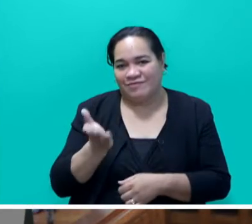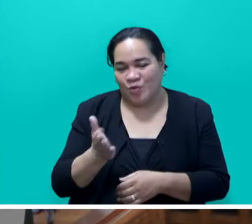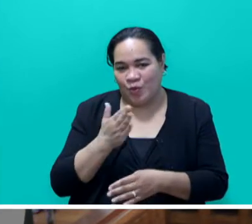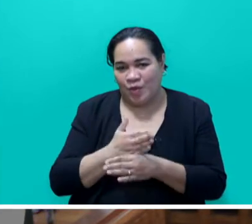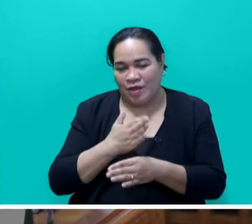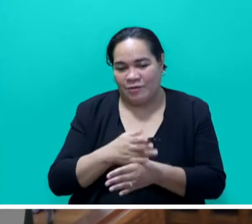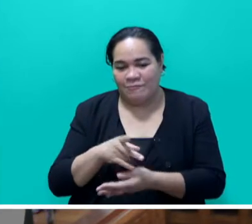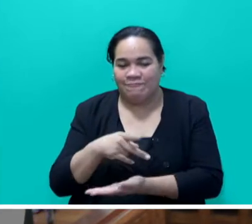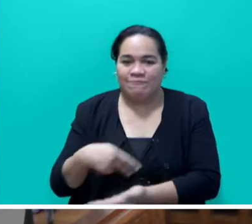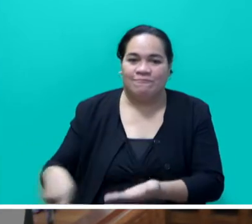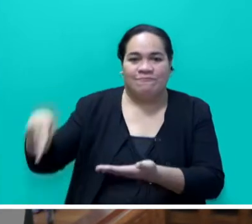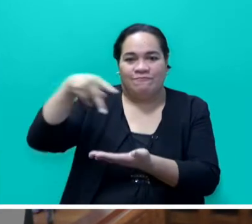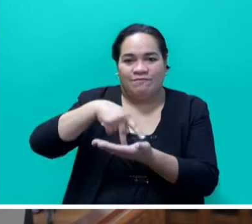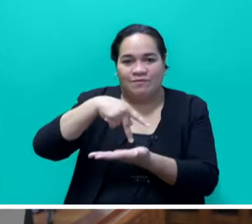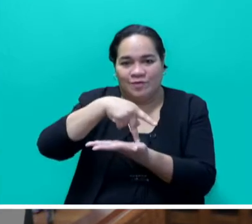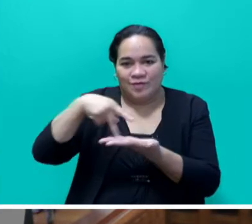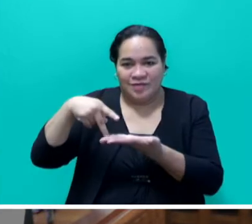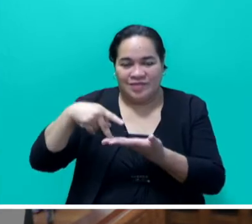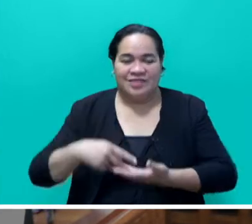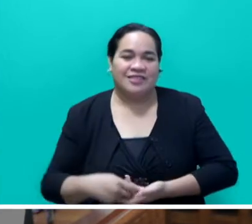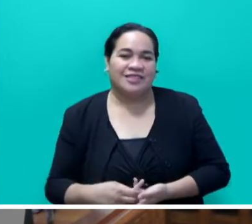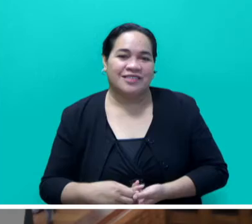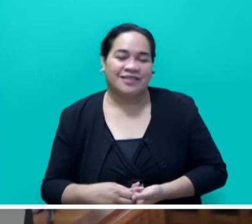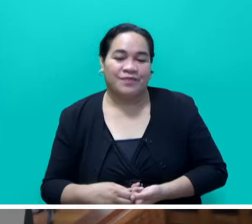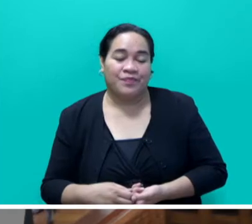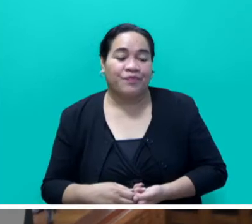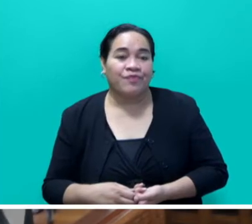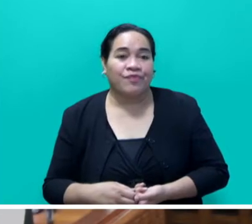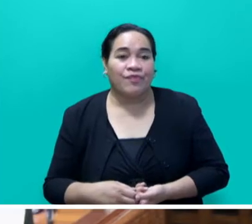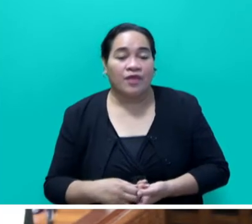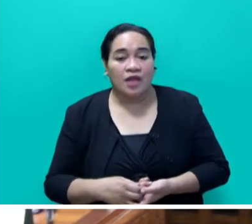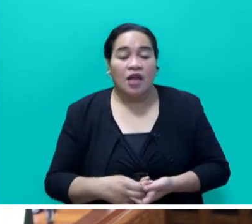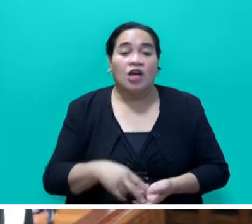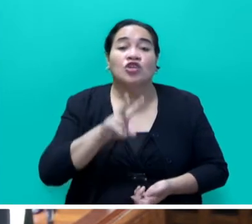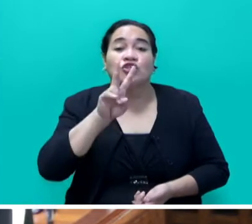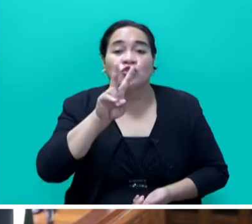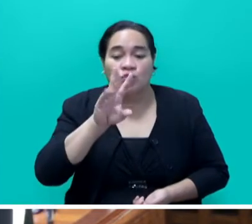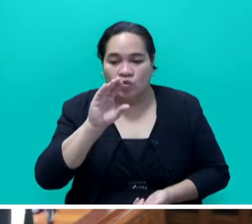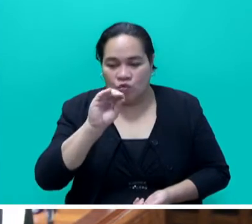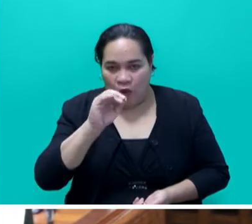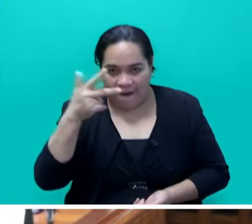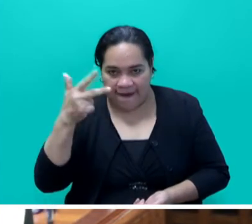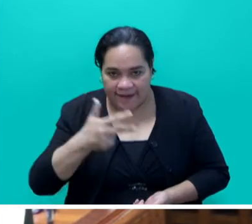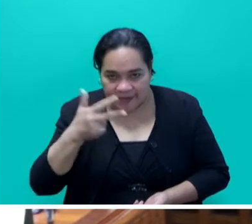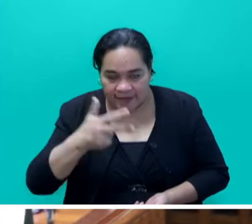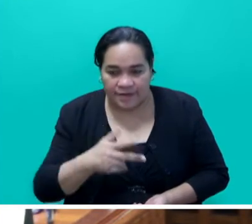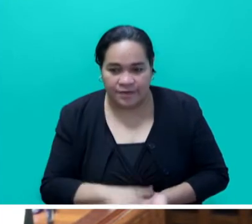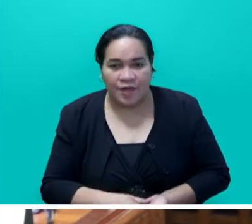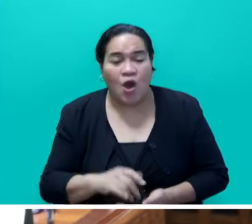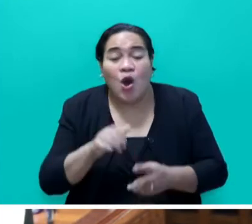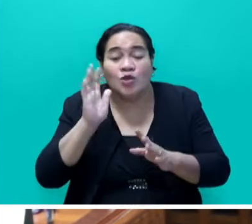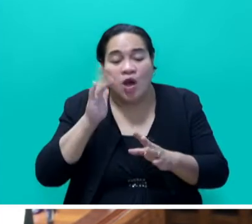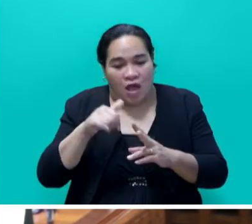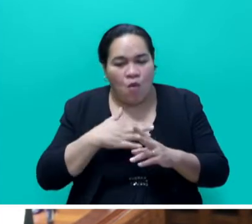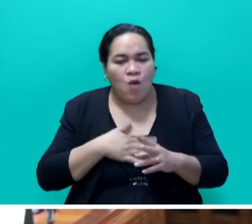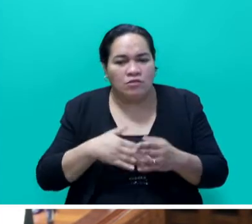as he takes up the role, Mr. Speaker, sir. Mr. Speaker, since 2018, may I also acknowledge